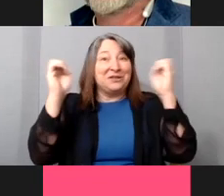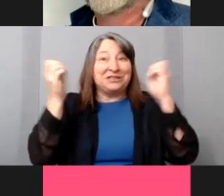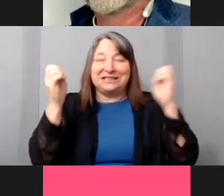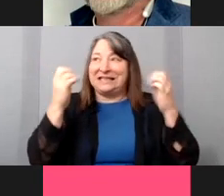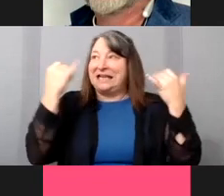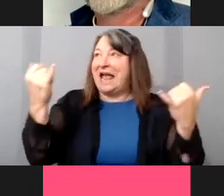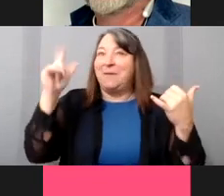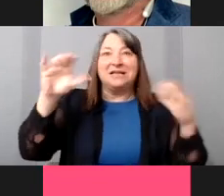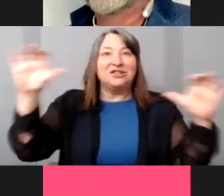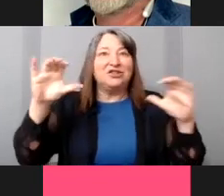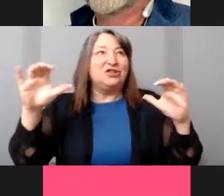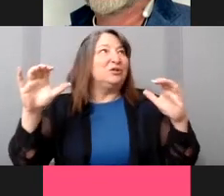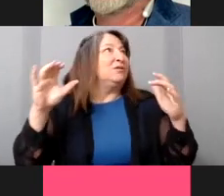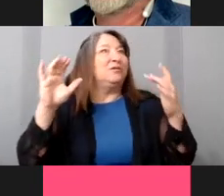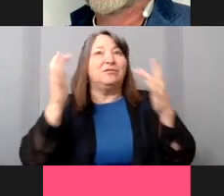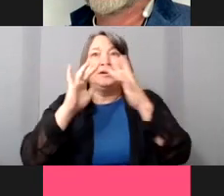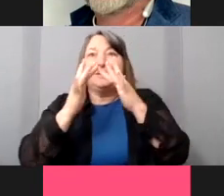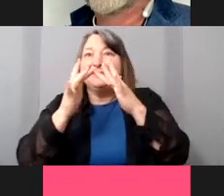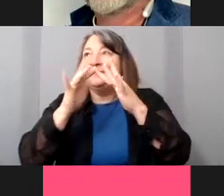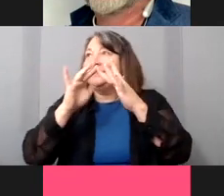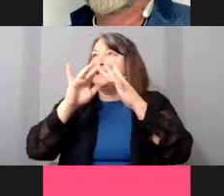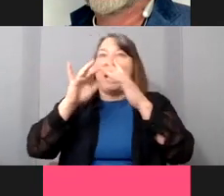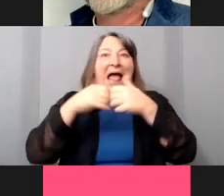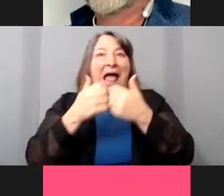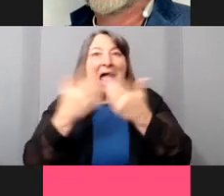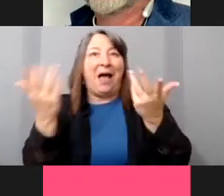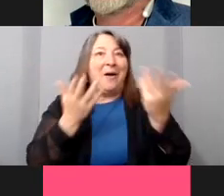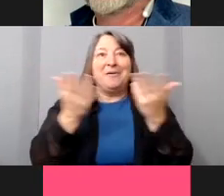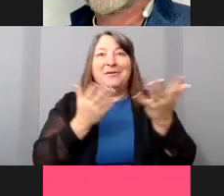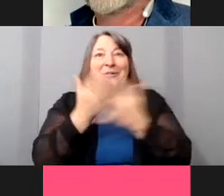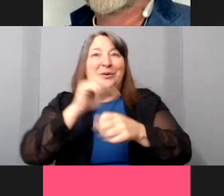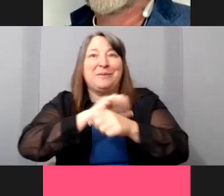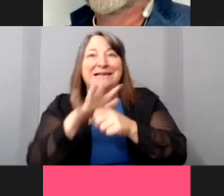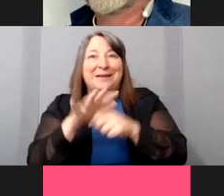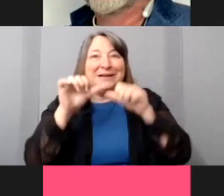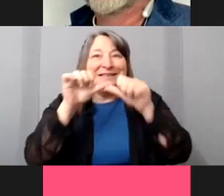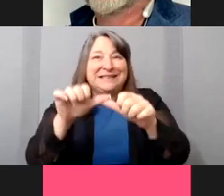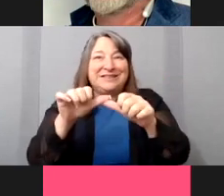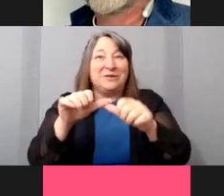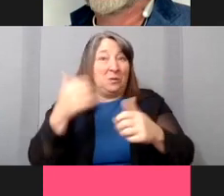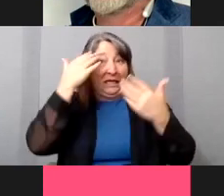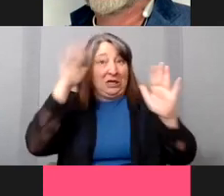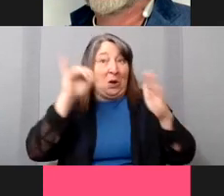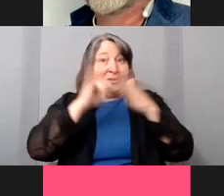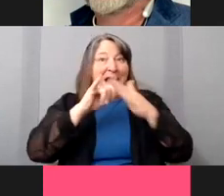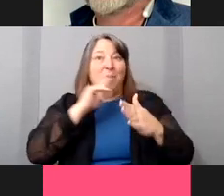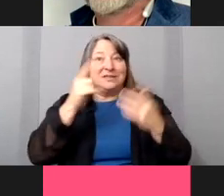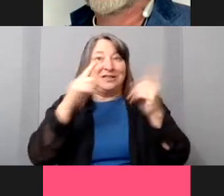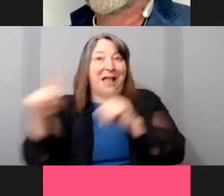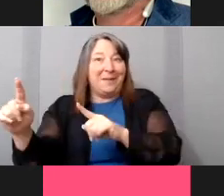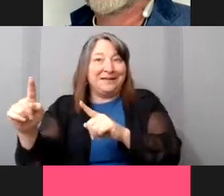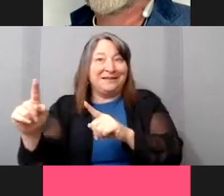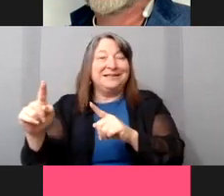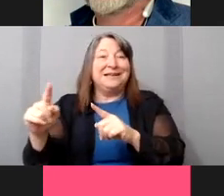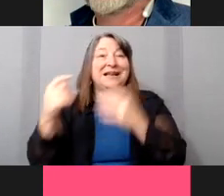like on the fly from a pandemic. We didn't know that was coming. In retrospect, it might have been nice to delay